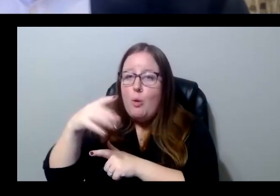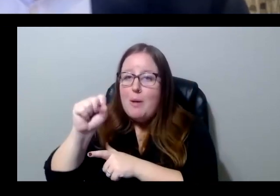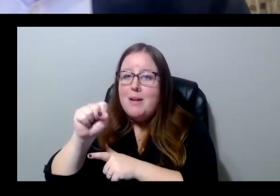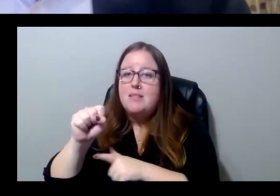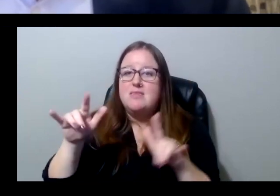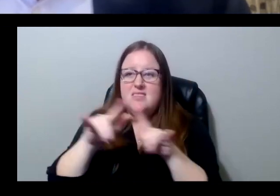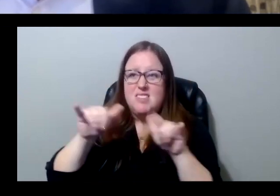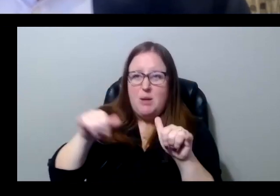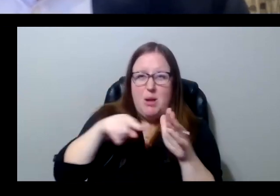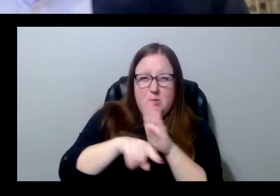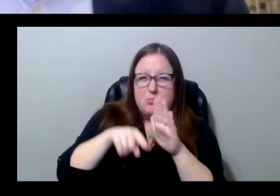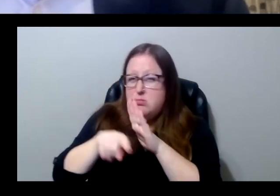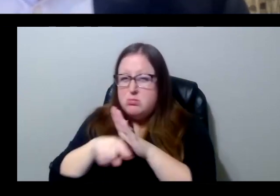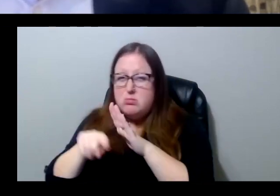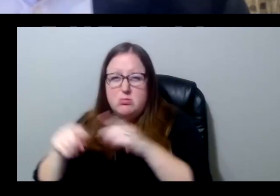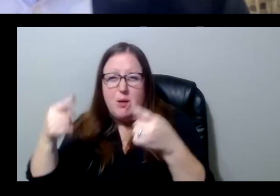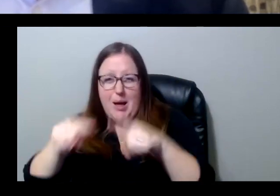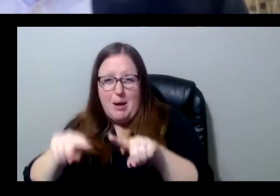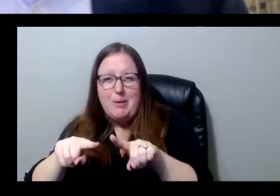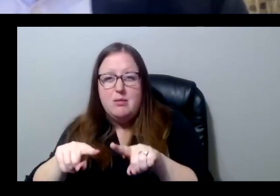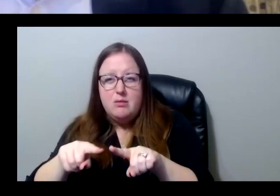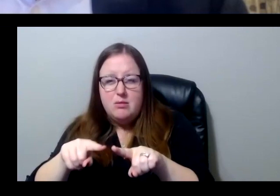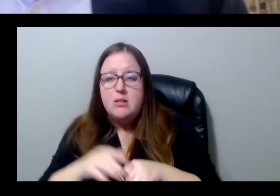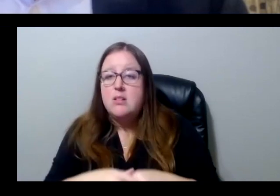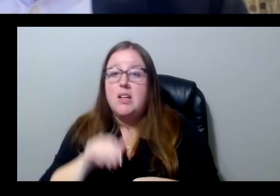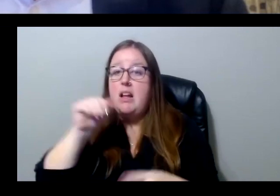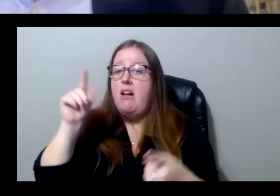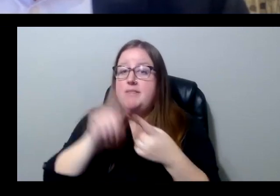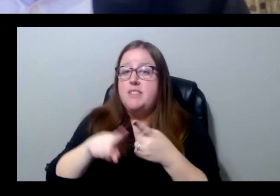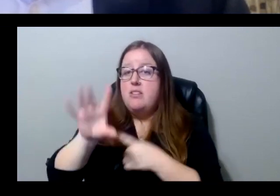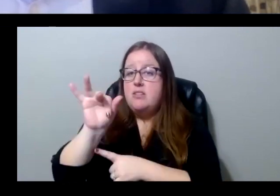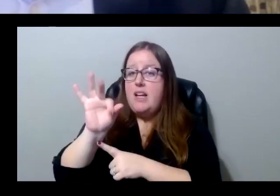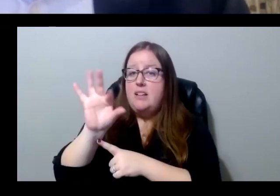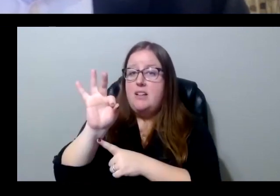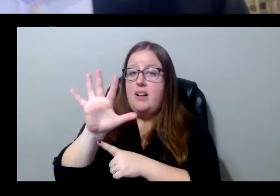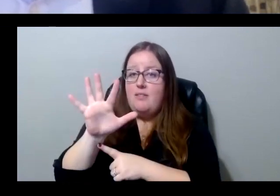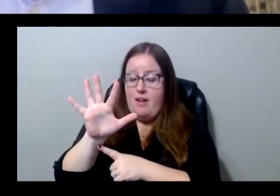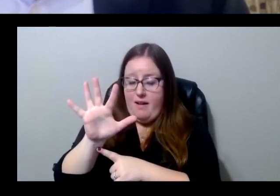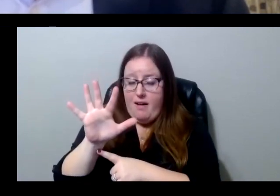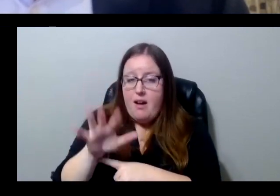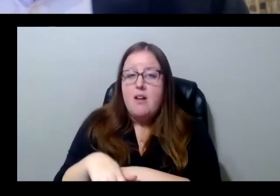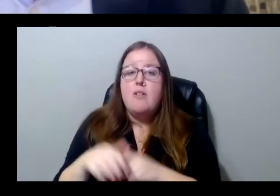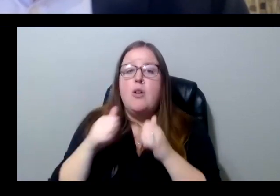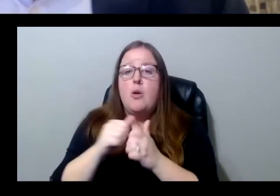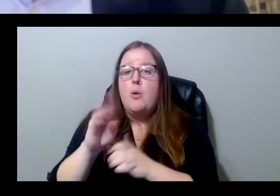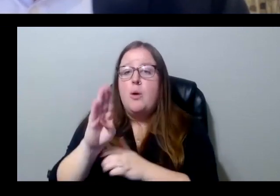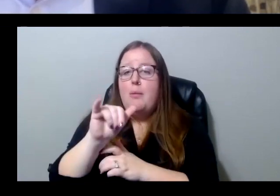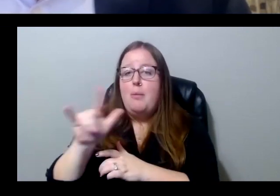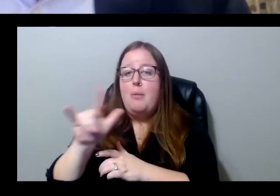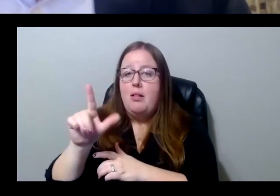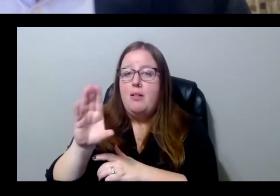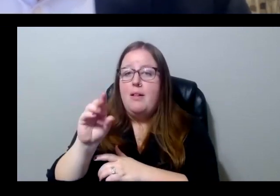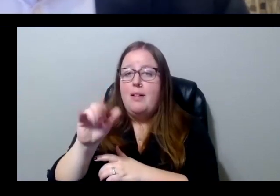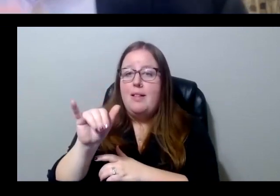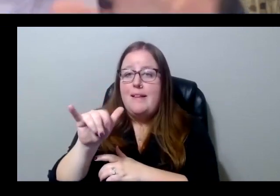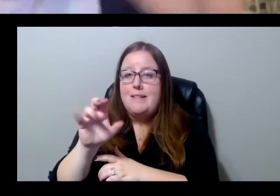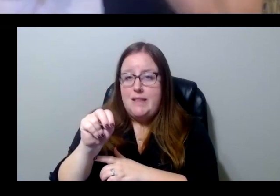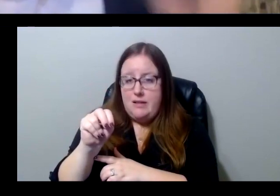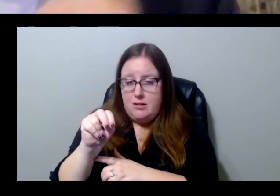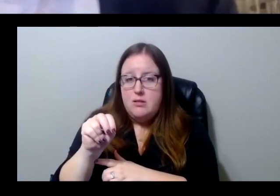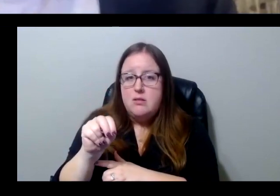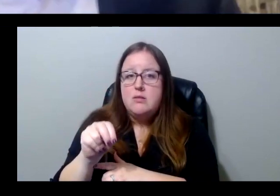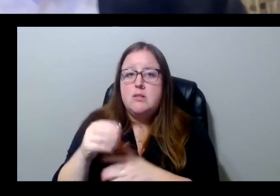really speaks to what I wanted to present to the reading public. Many people know nothing about Bosnia, know very